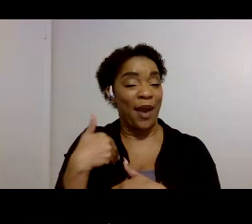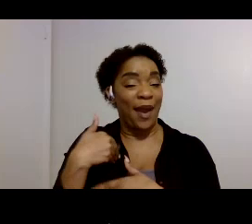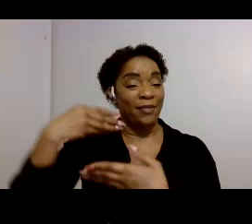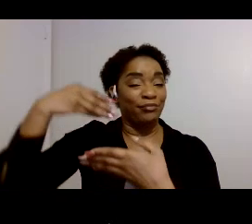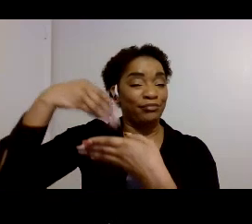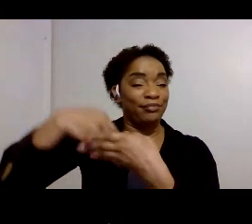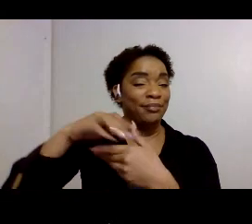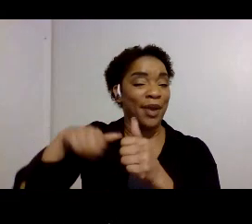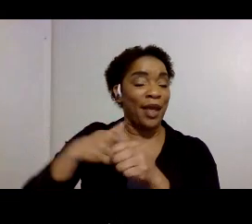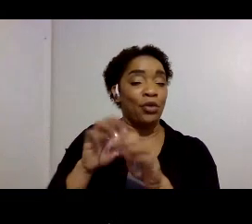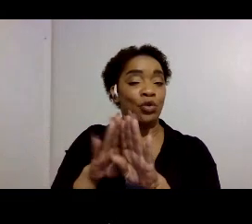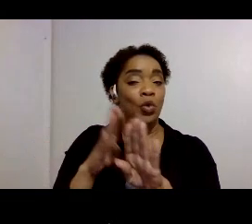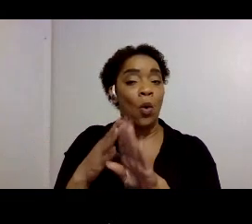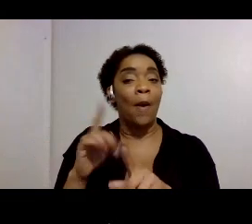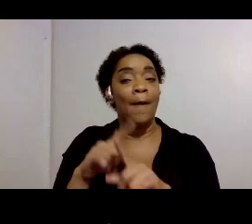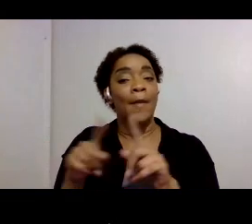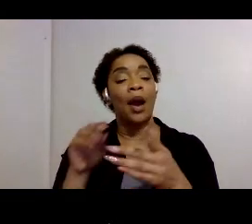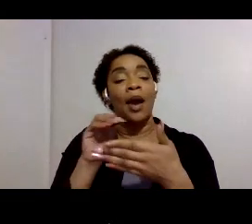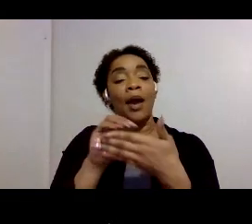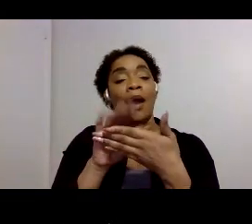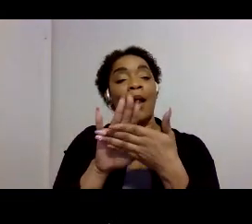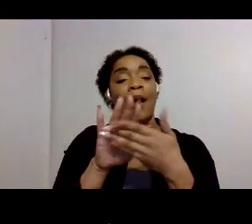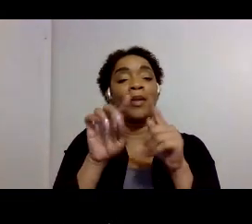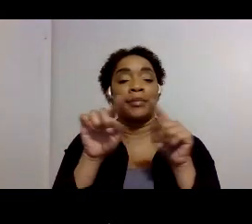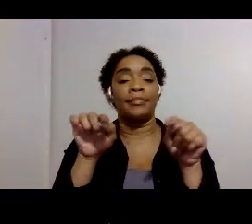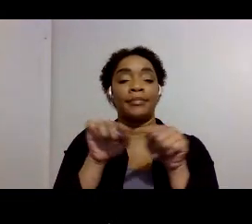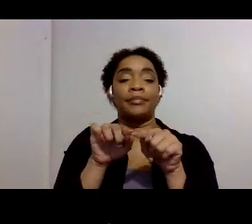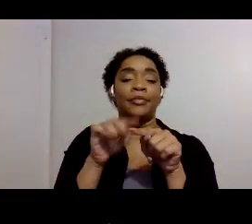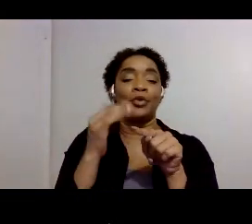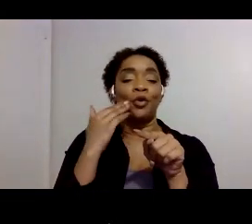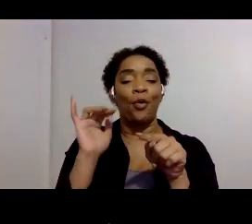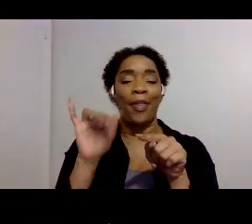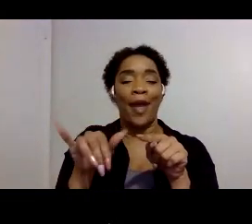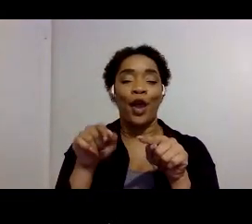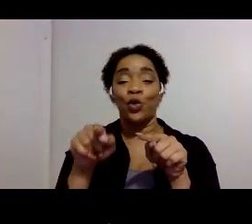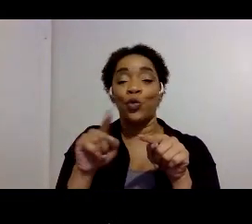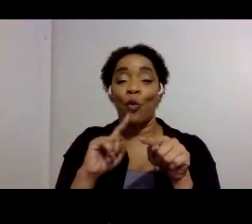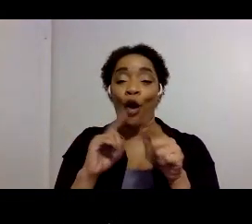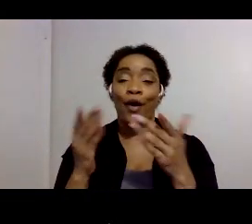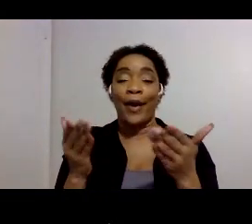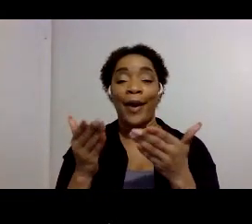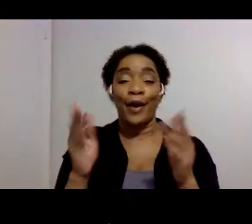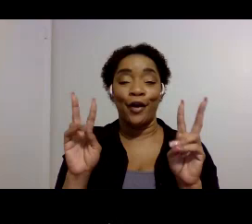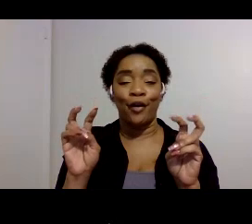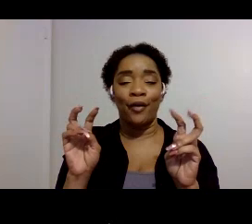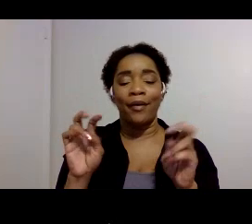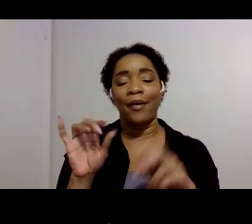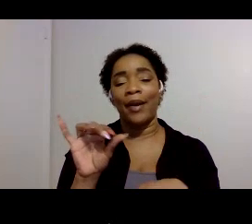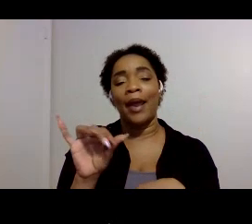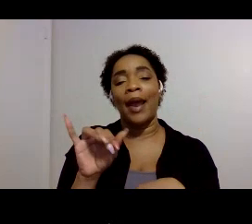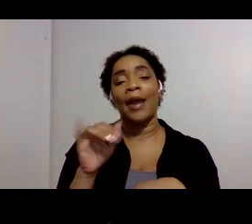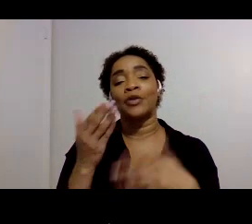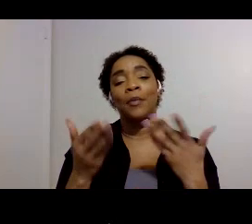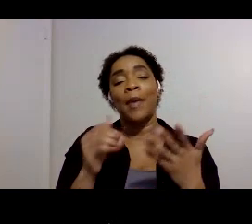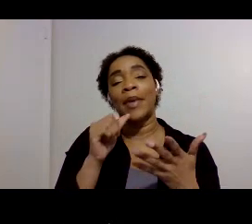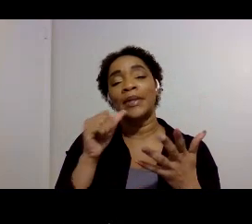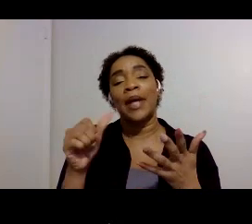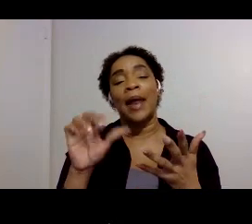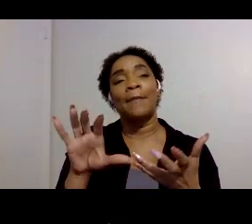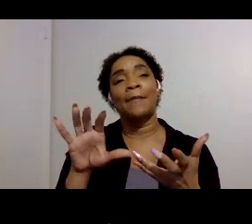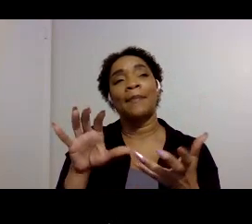you are here, but kind of they will highlight that room to know. So it's kind of it's not messing with the decor of the house, but then everyone